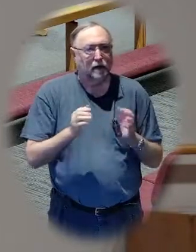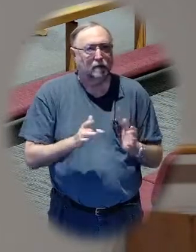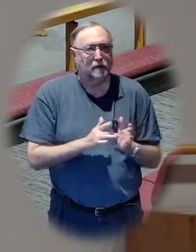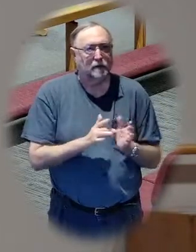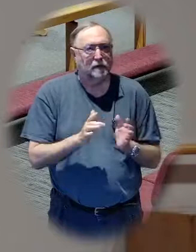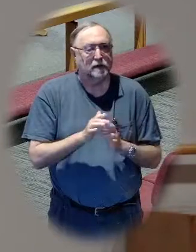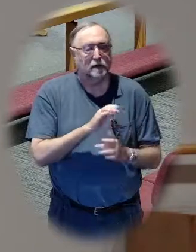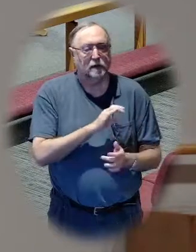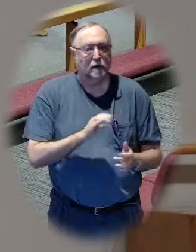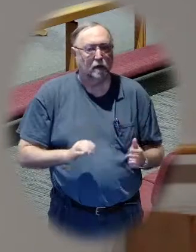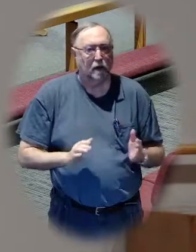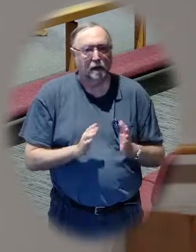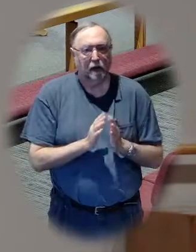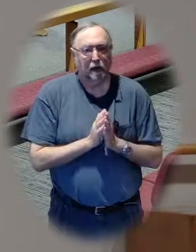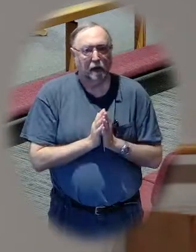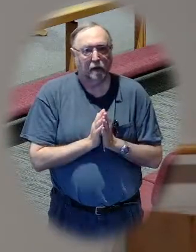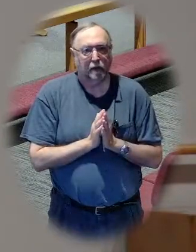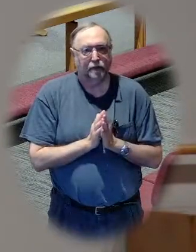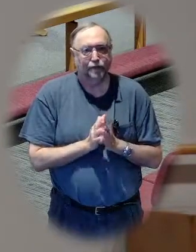Amen.